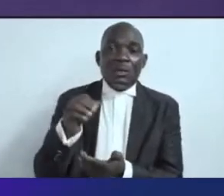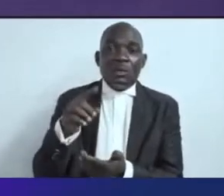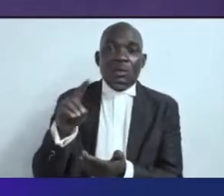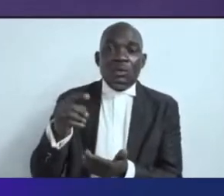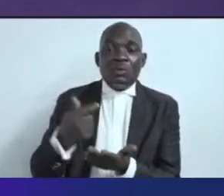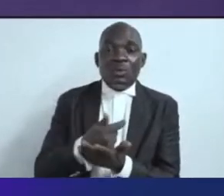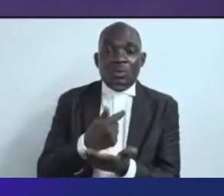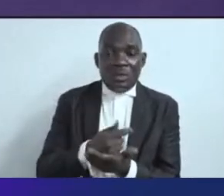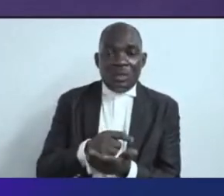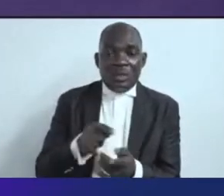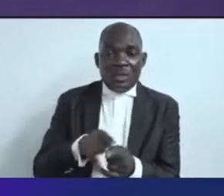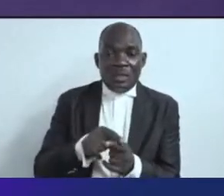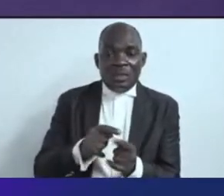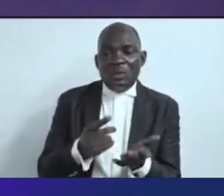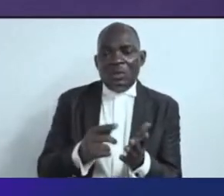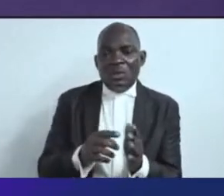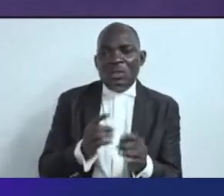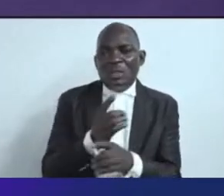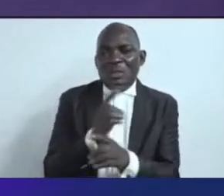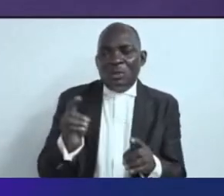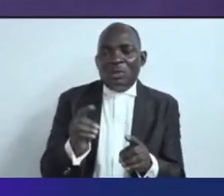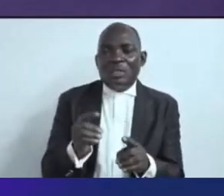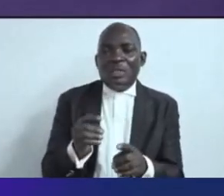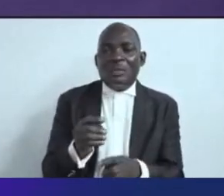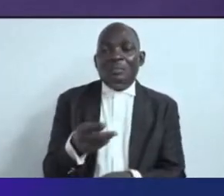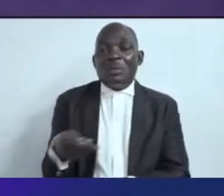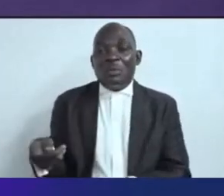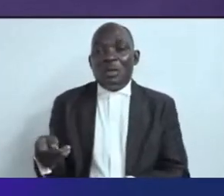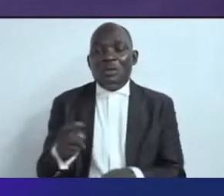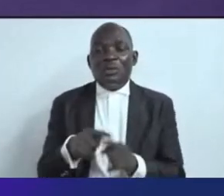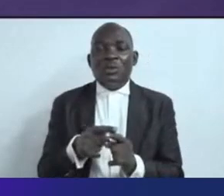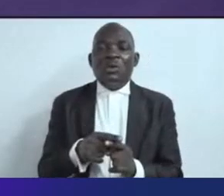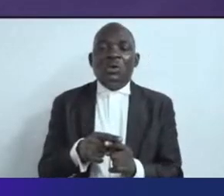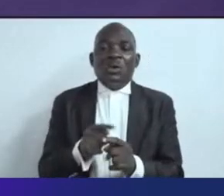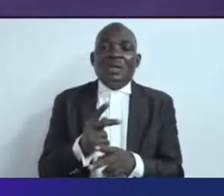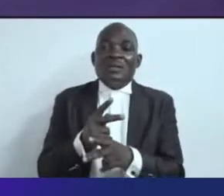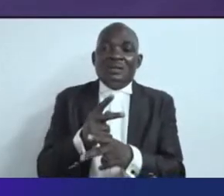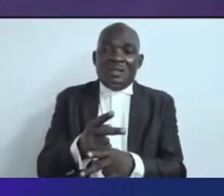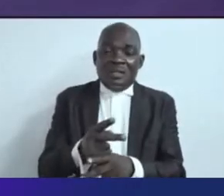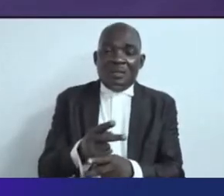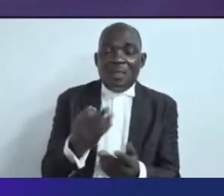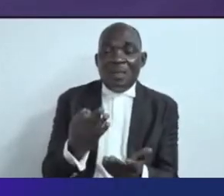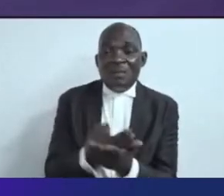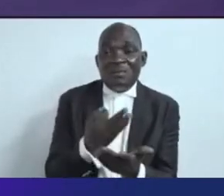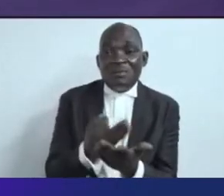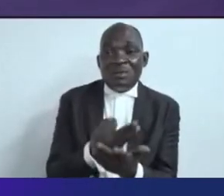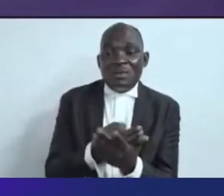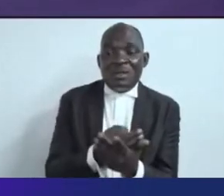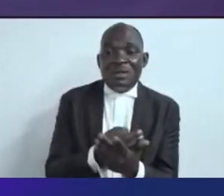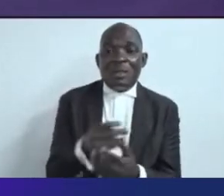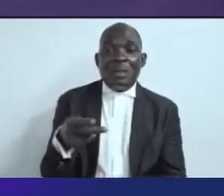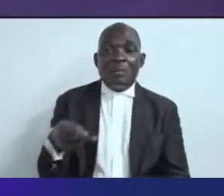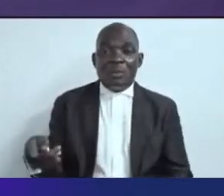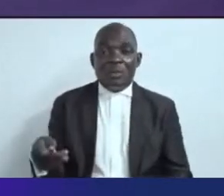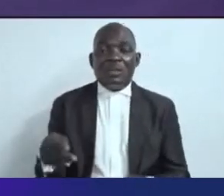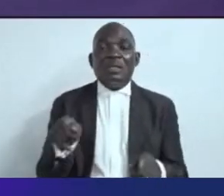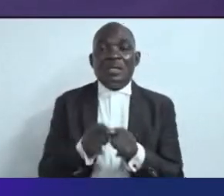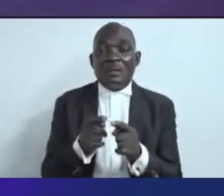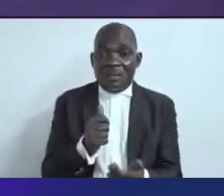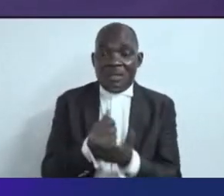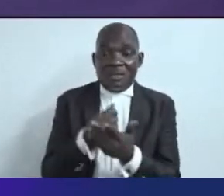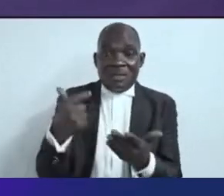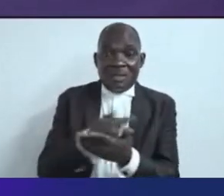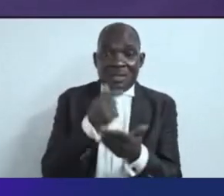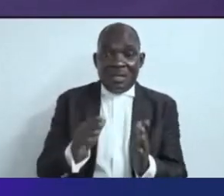as it democratizes access to enduring financial assets, enabling